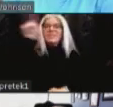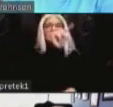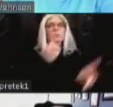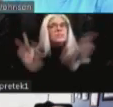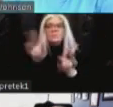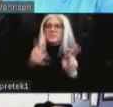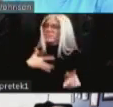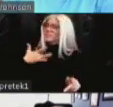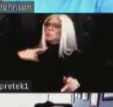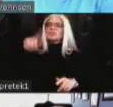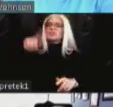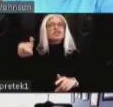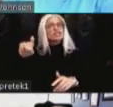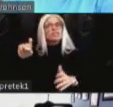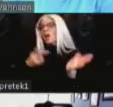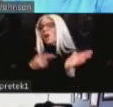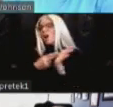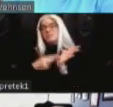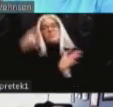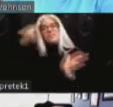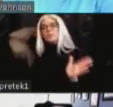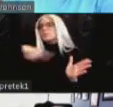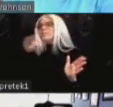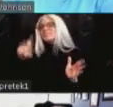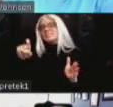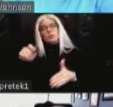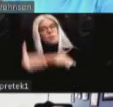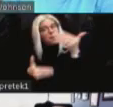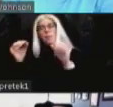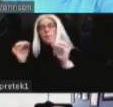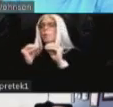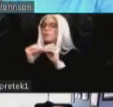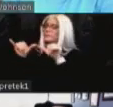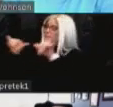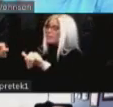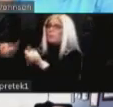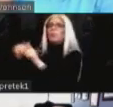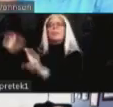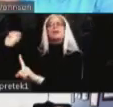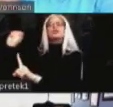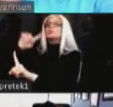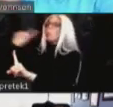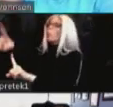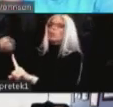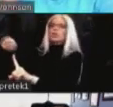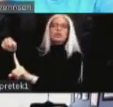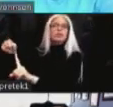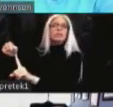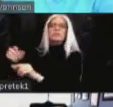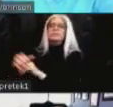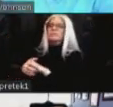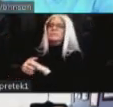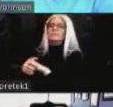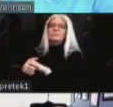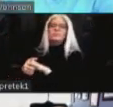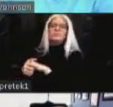I believe we should move forward with this emergency order. And if the fee is too low, then that fee or that fine